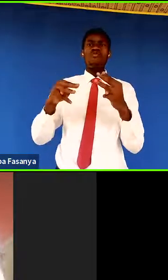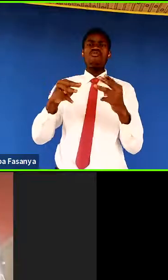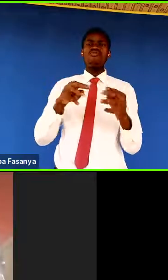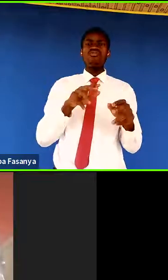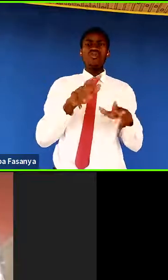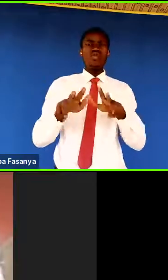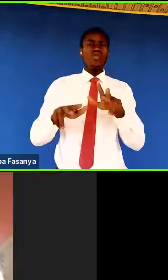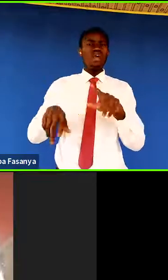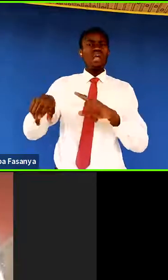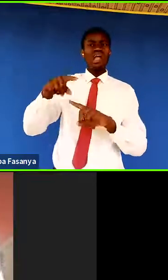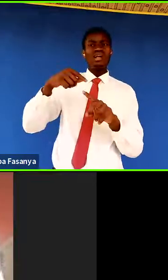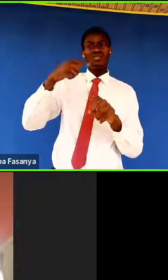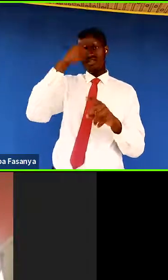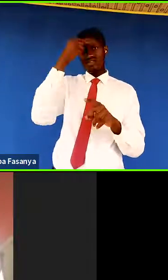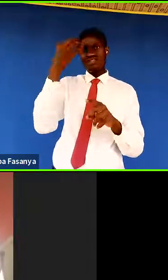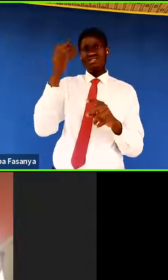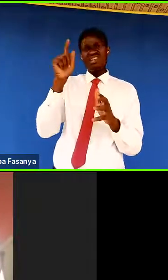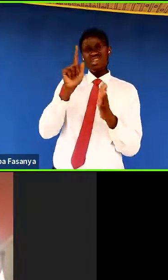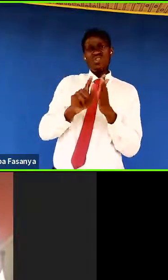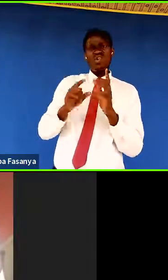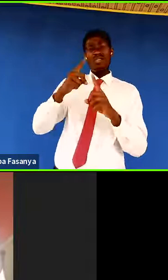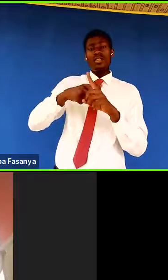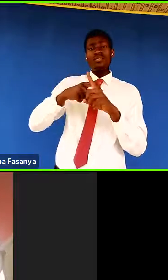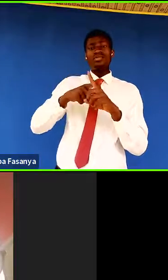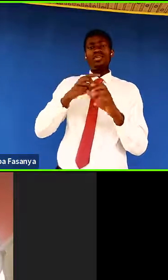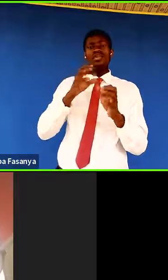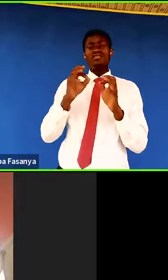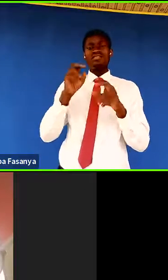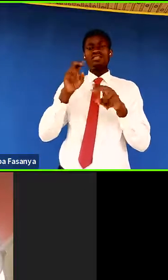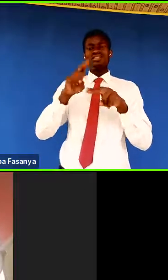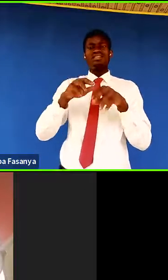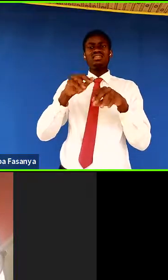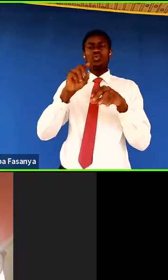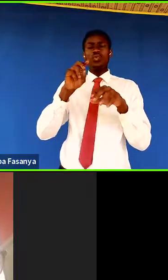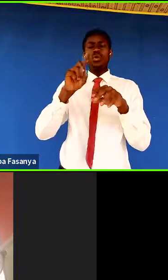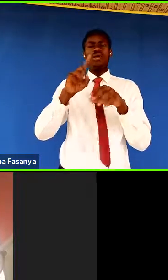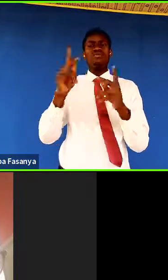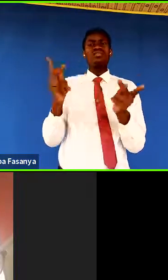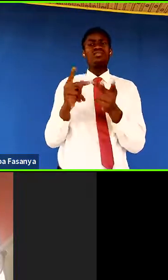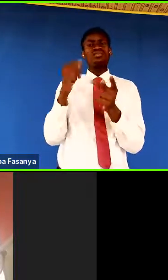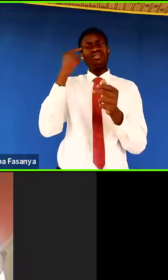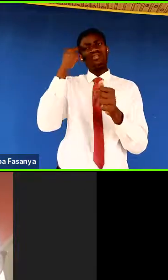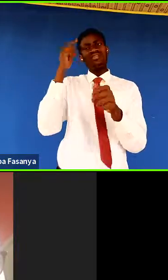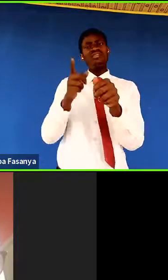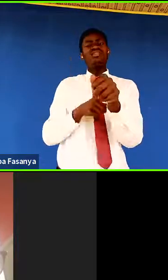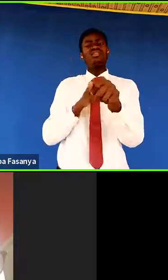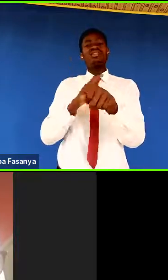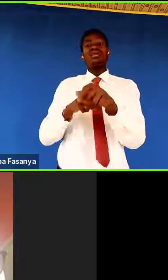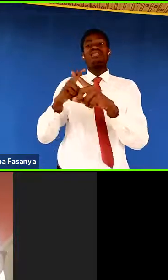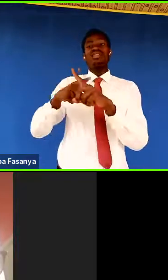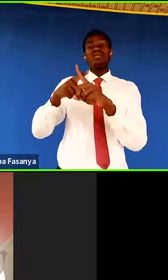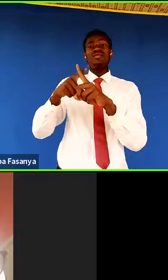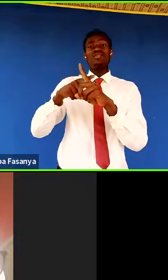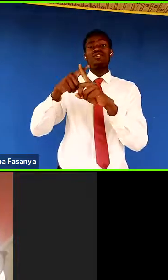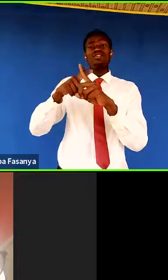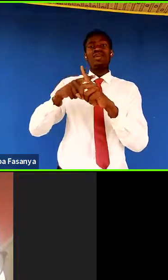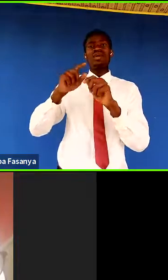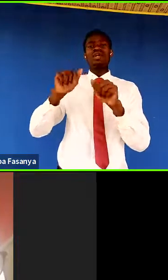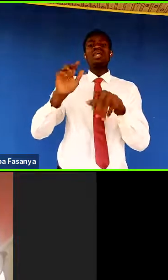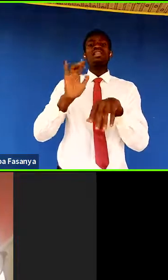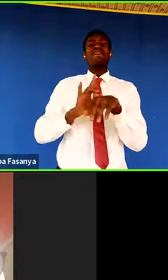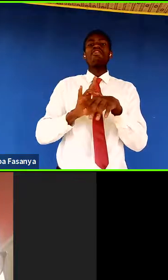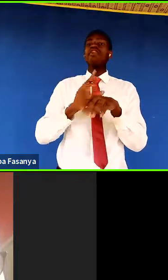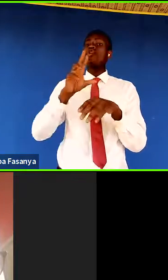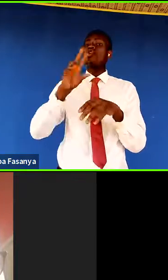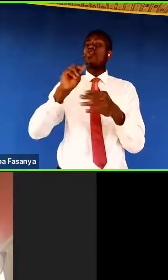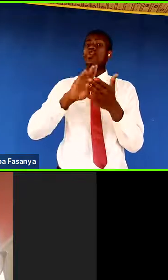sit in one place for a long time, the temperature can affect us. There are no scientific proof on the use